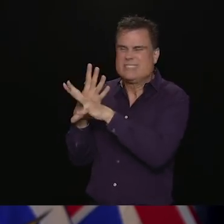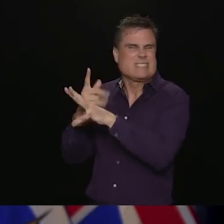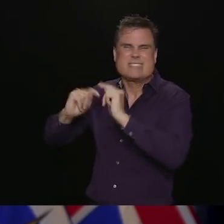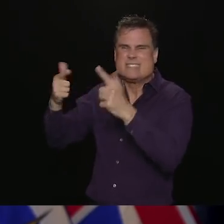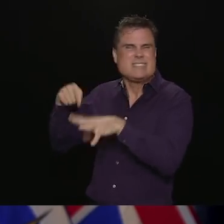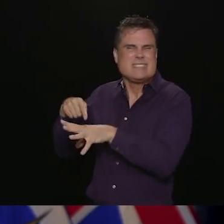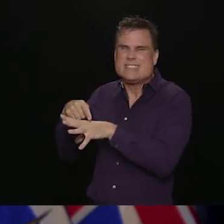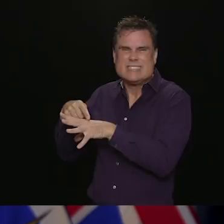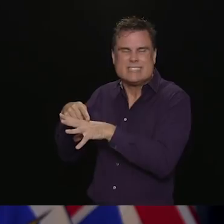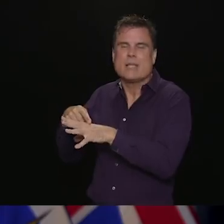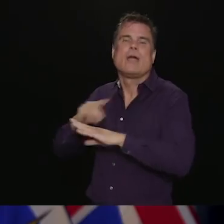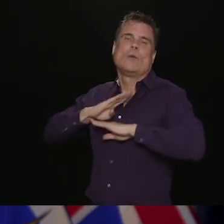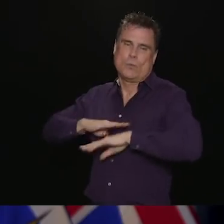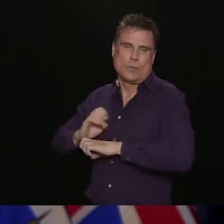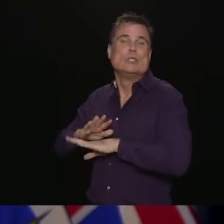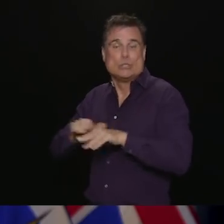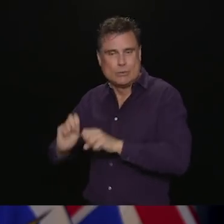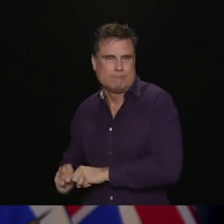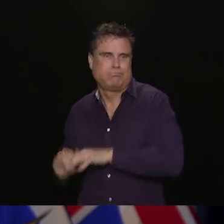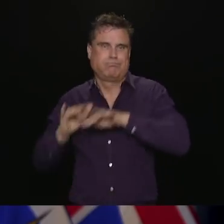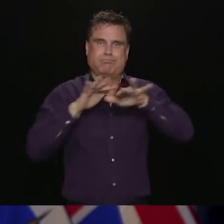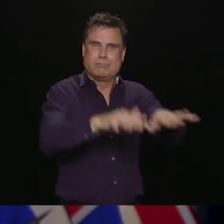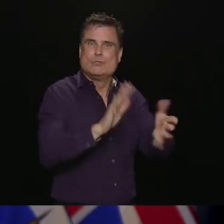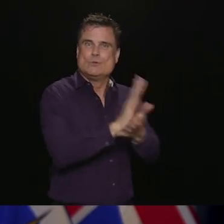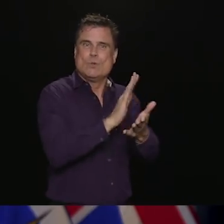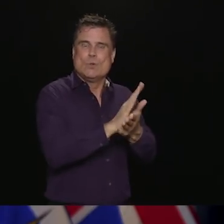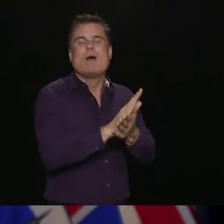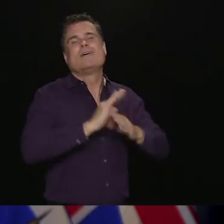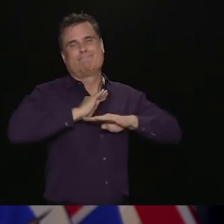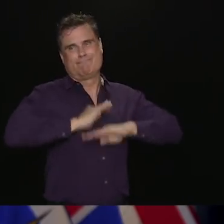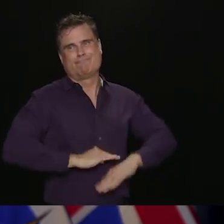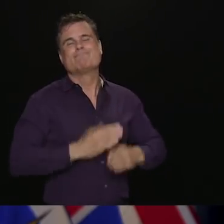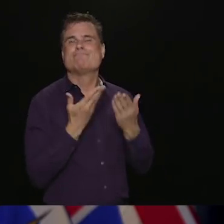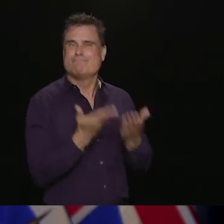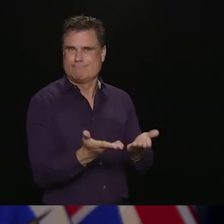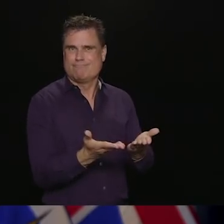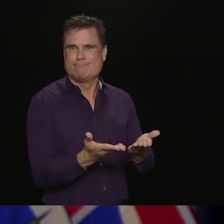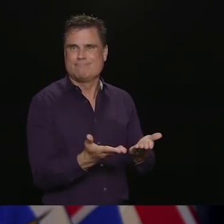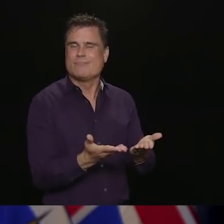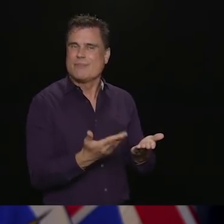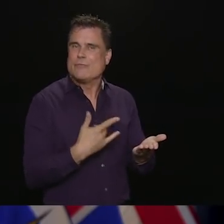that's where we are with the schools right now. And I think it's going as well as it could be expected.